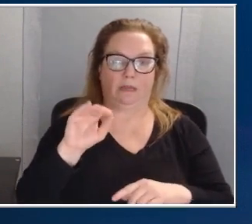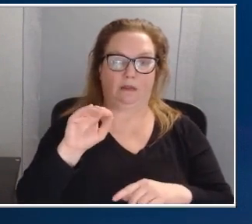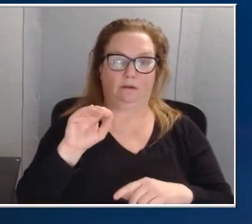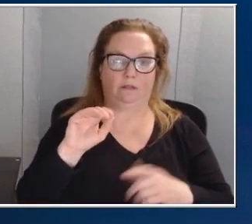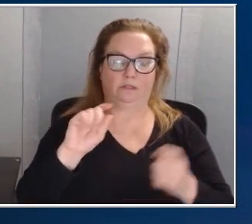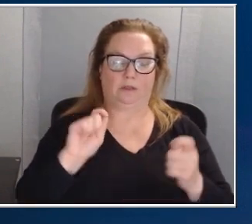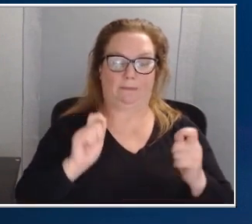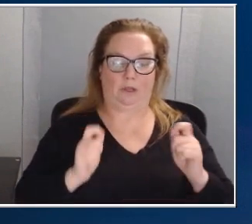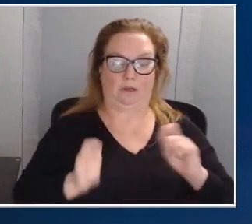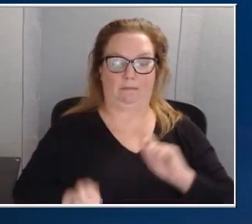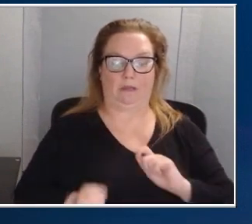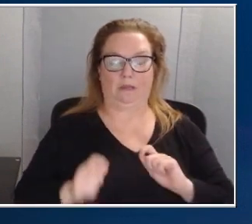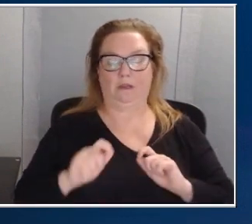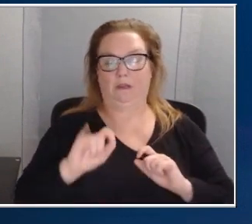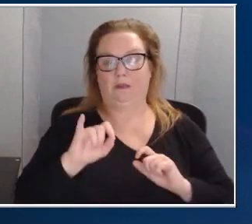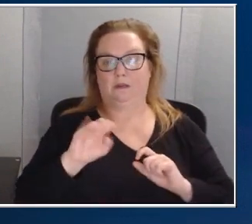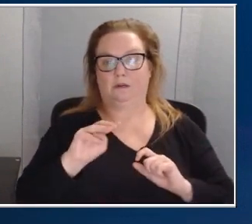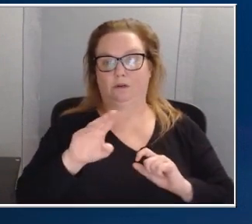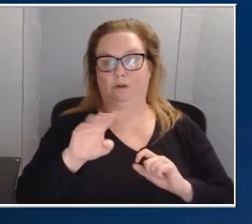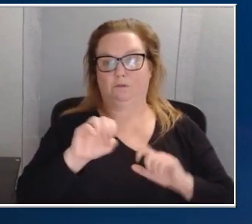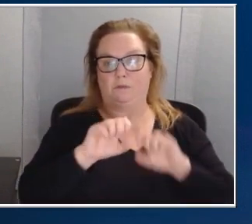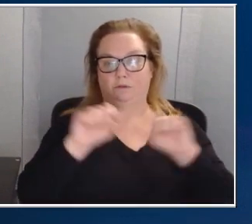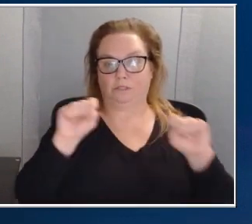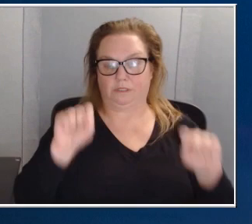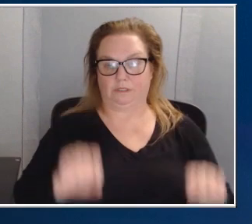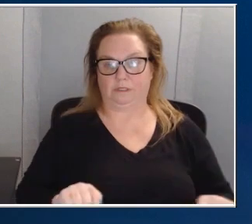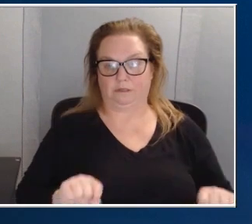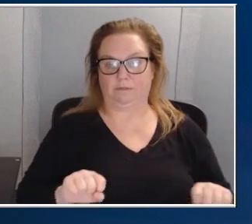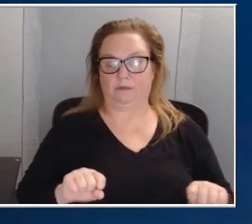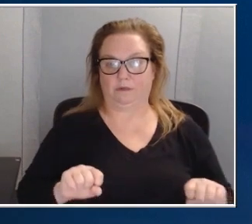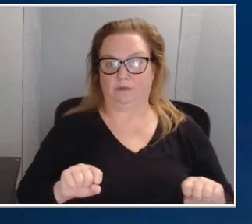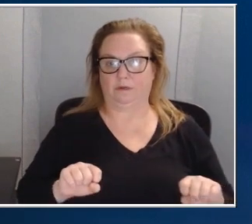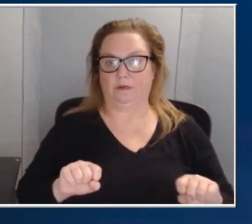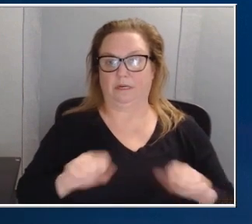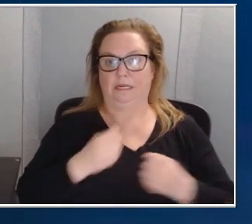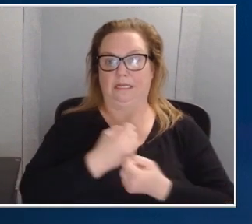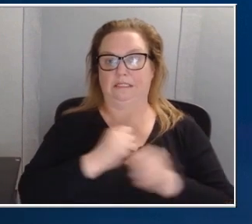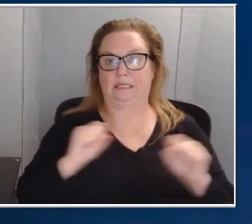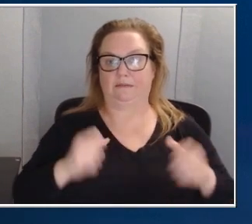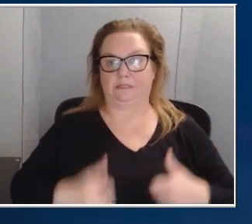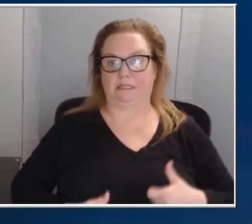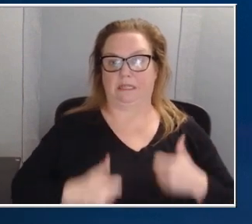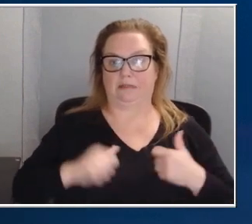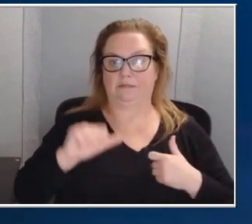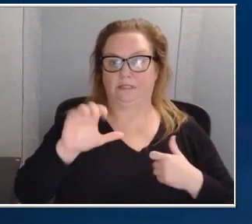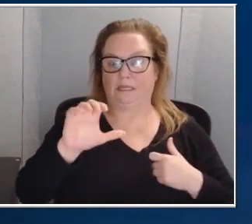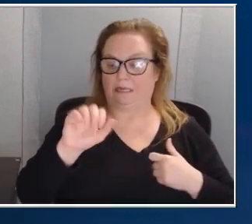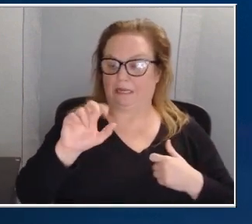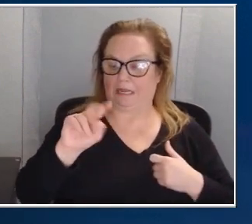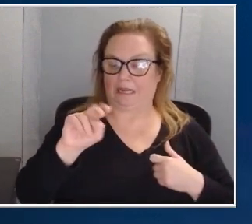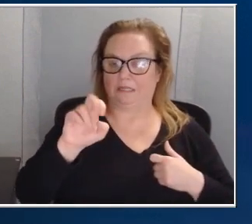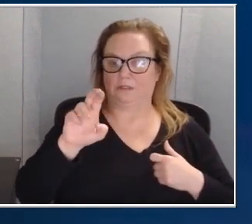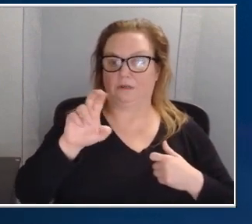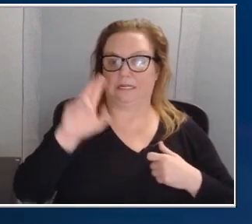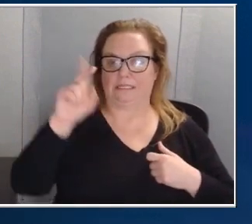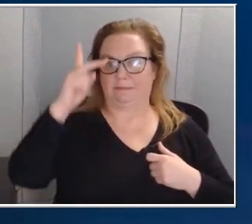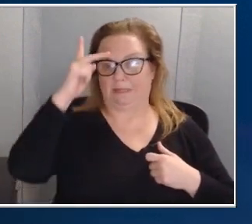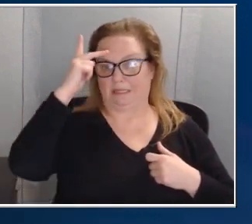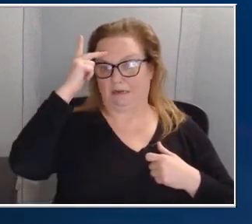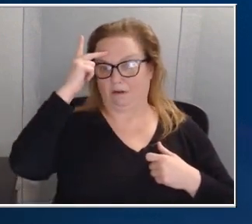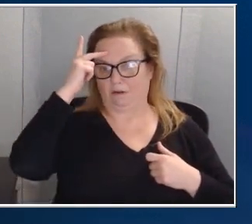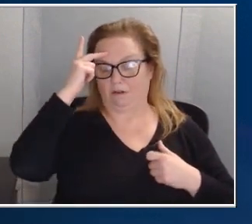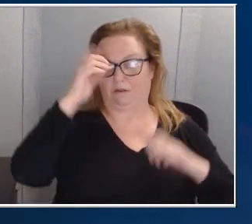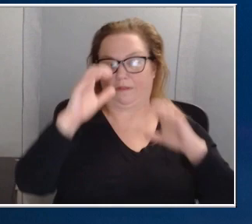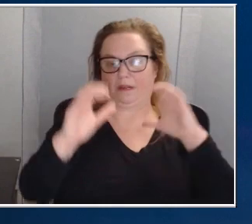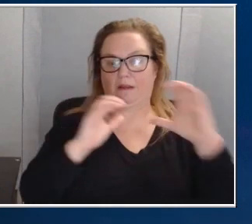immune system far more than a vaccination does, and yet saves lives in cancer. Again, it's this politicalization of the